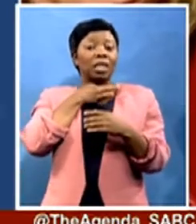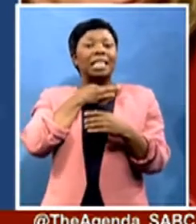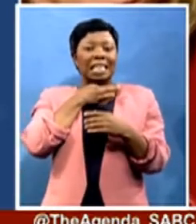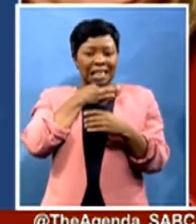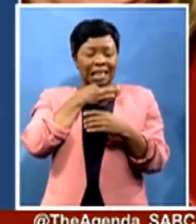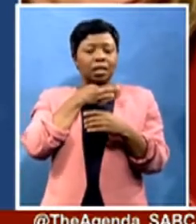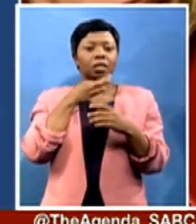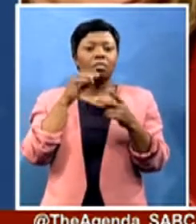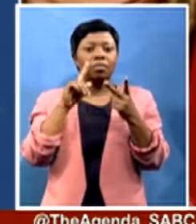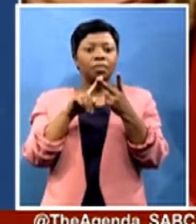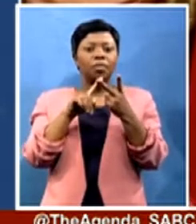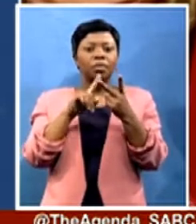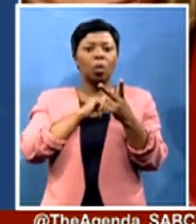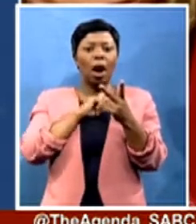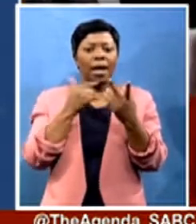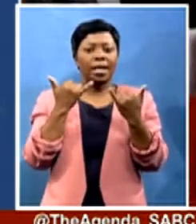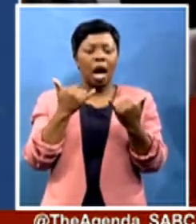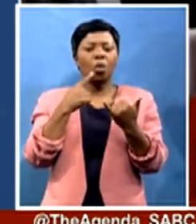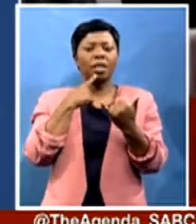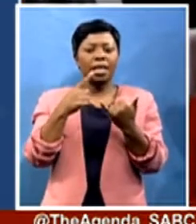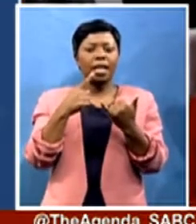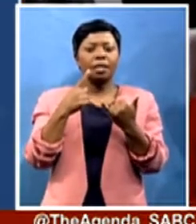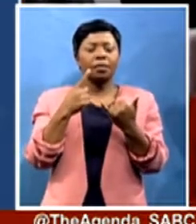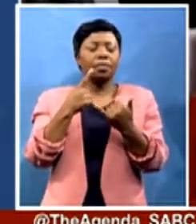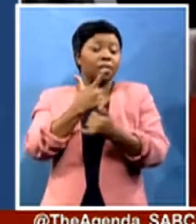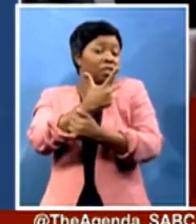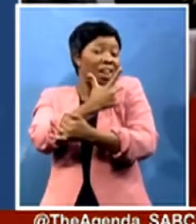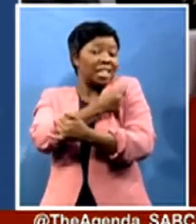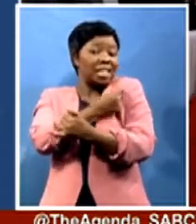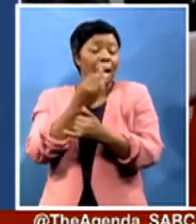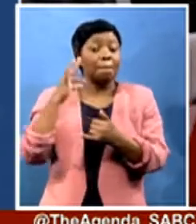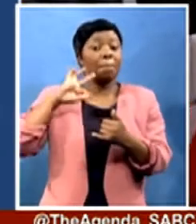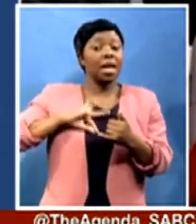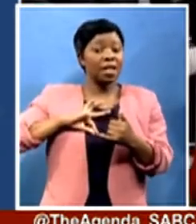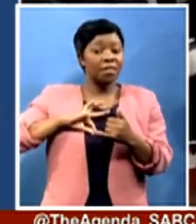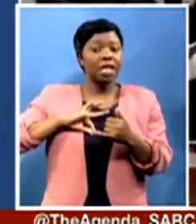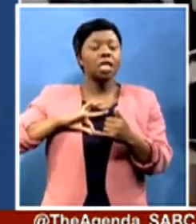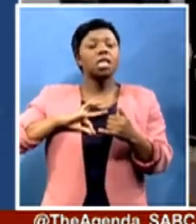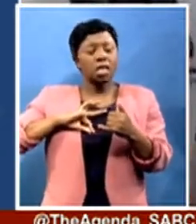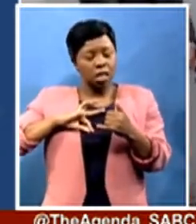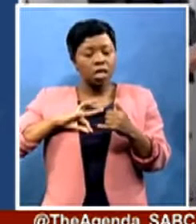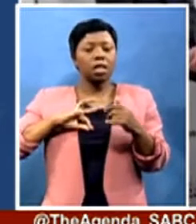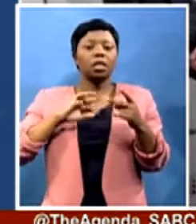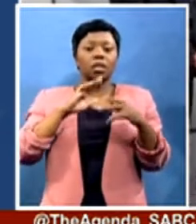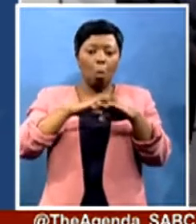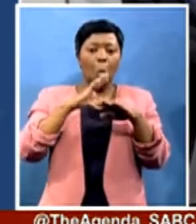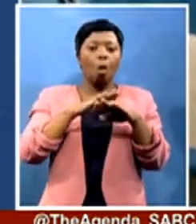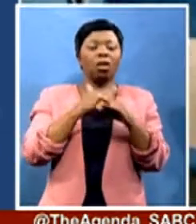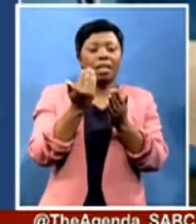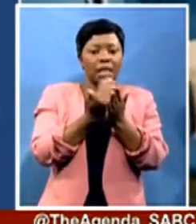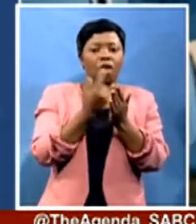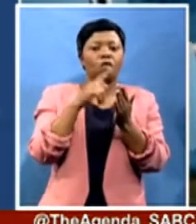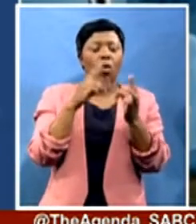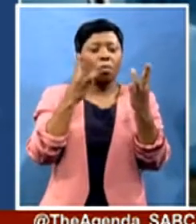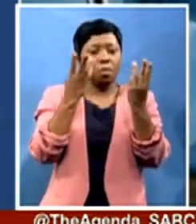benefit of vaccination far outweighs the risk for the general population. And certainly amongst healthcare workers, we